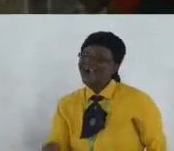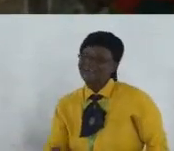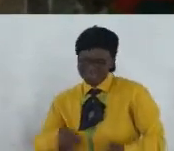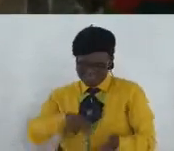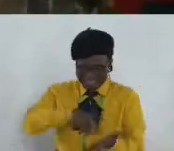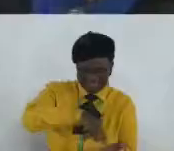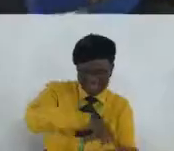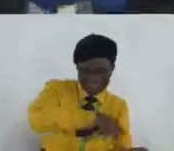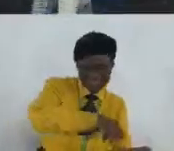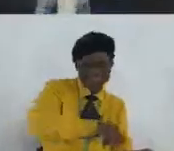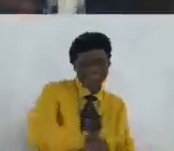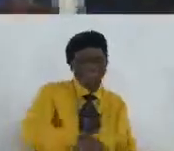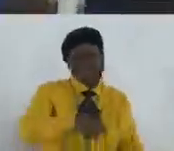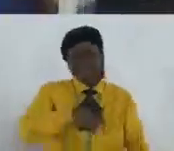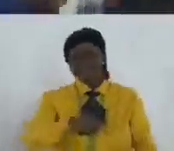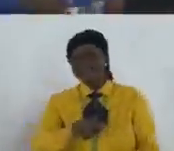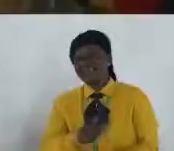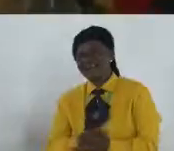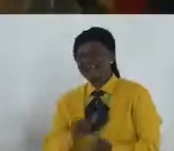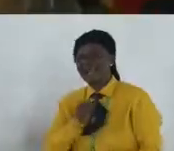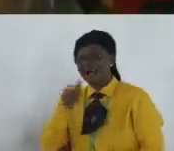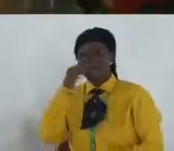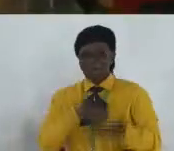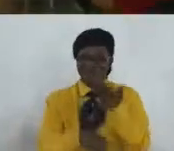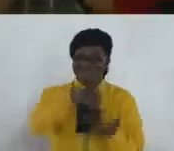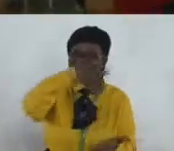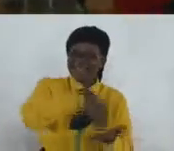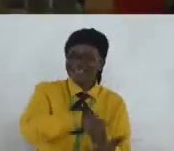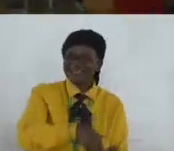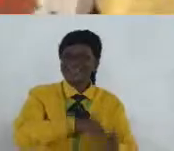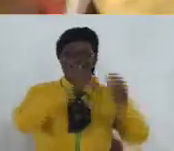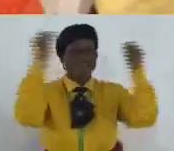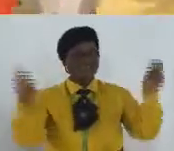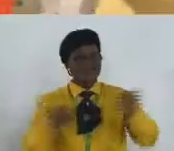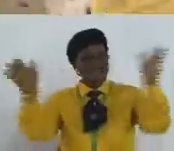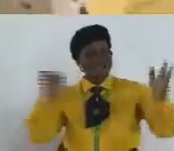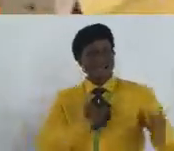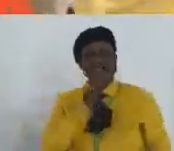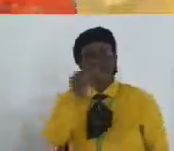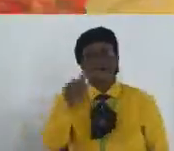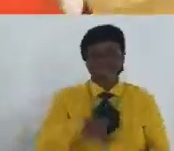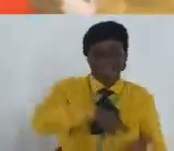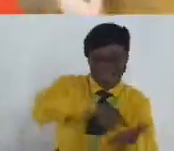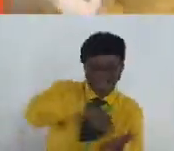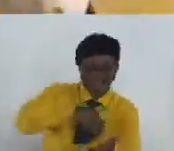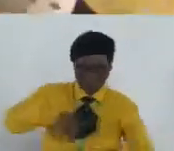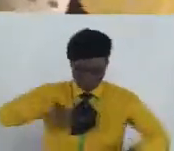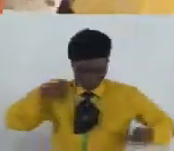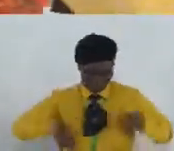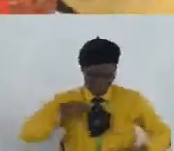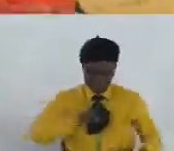am rejoicing that I am born again. Hallelujah.